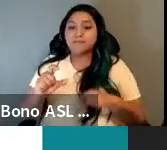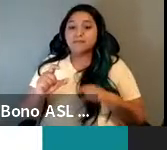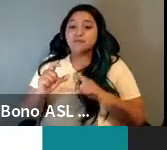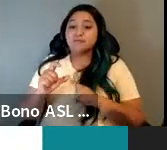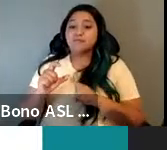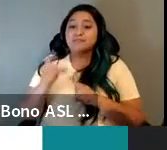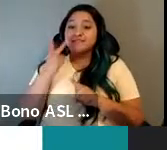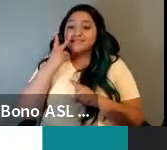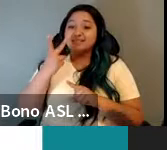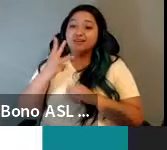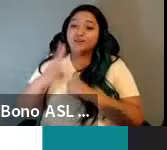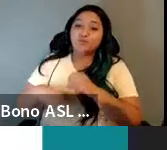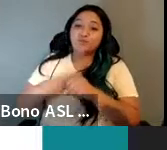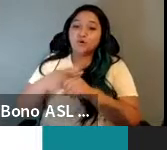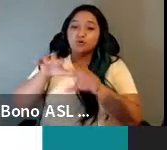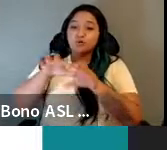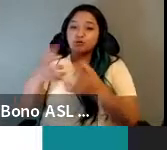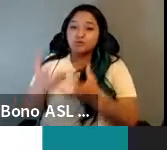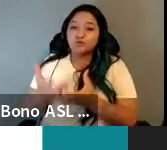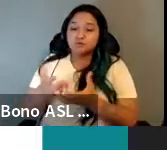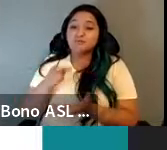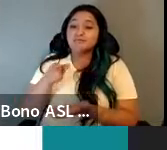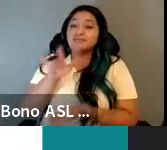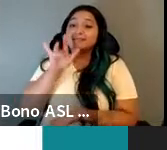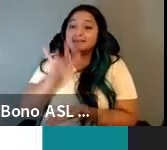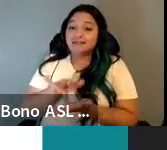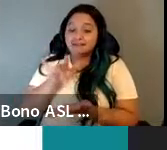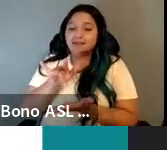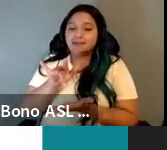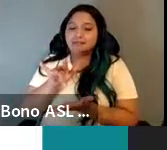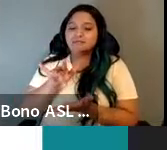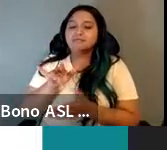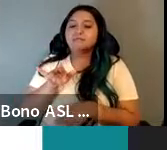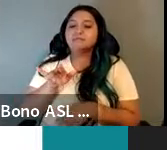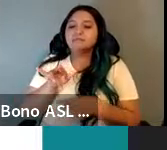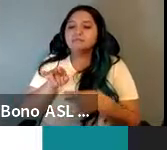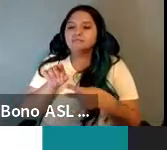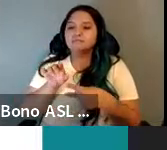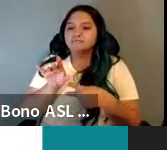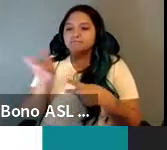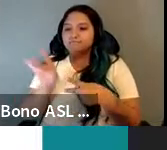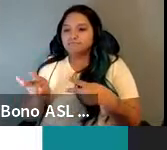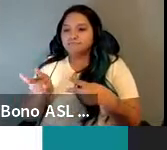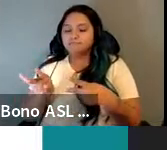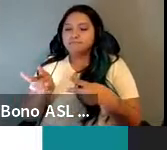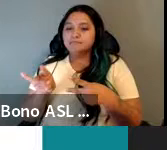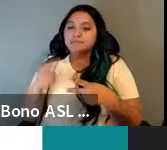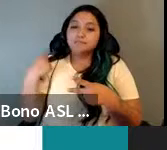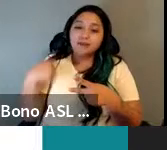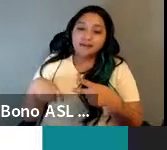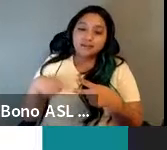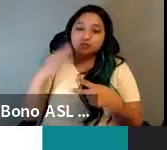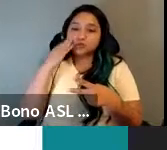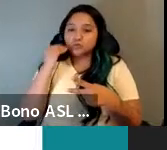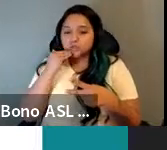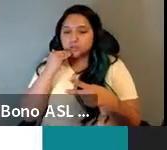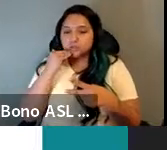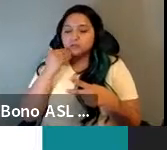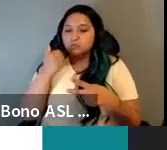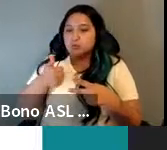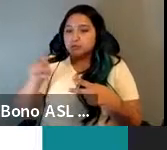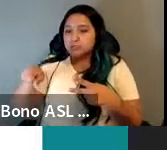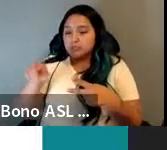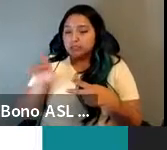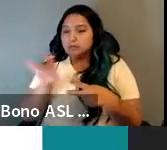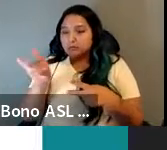is a global icon. When you click on it, you can choose either Spanish or Korean so that you can